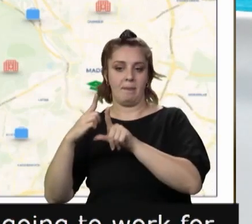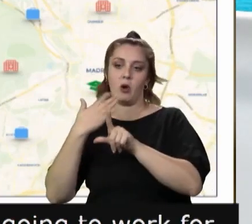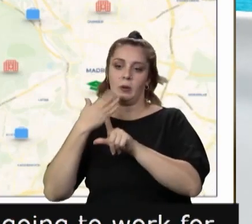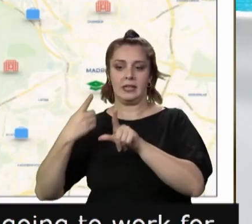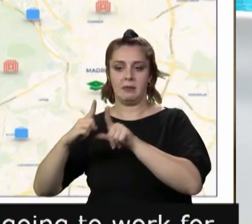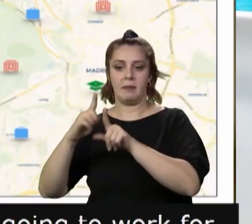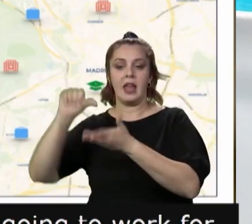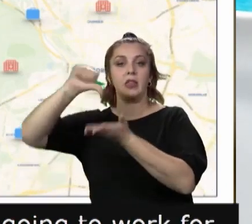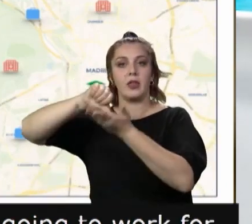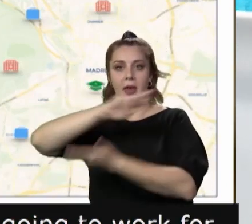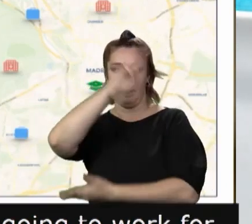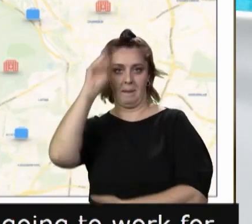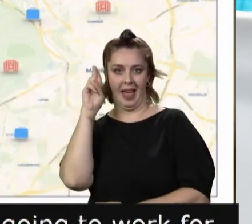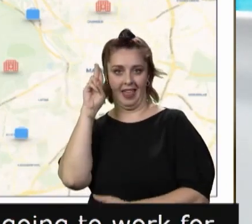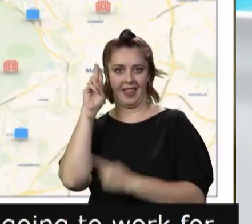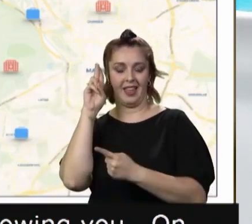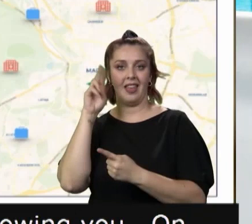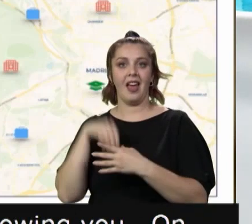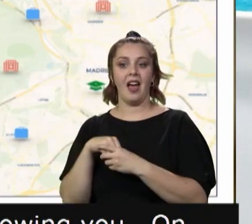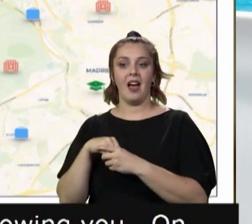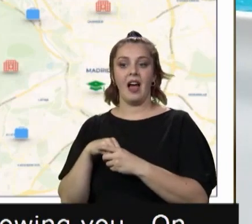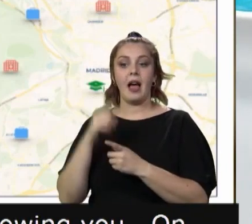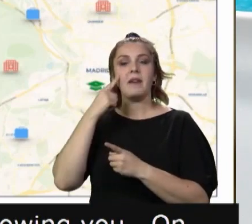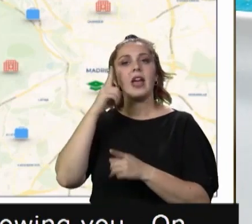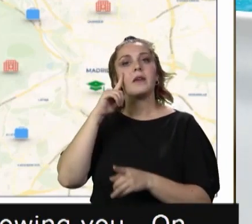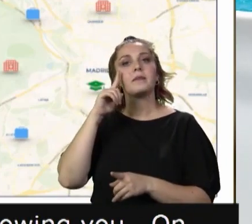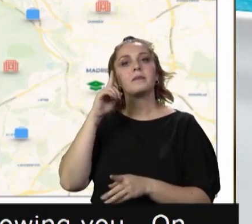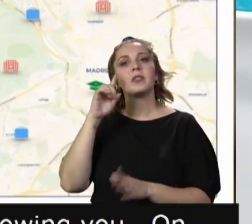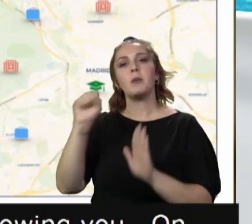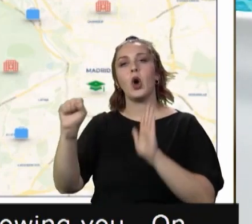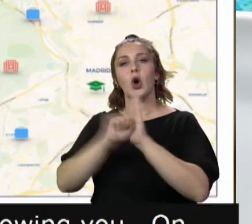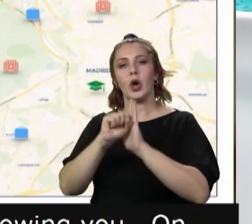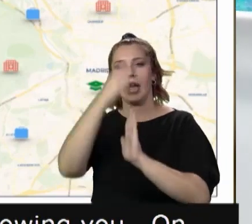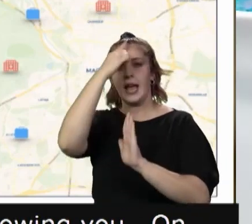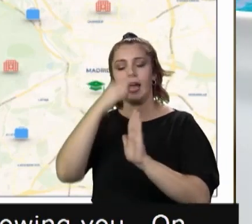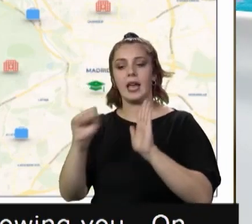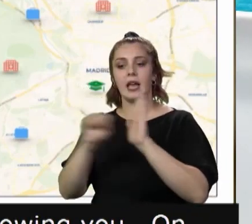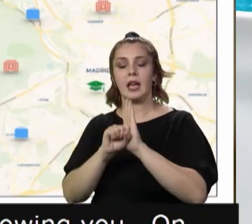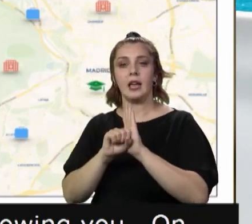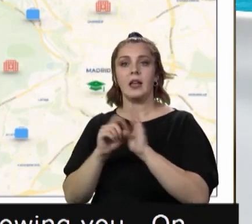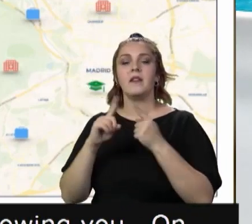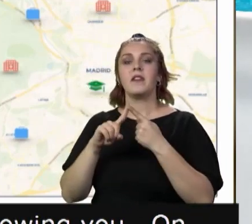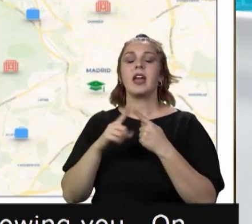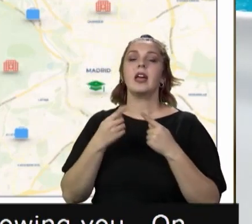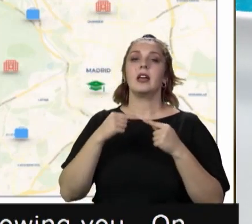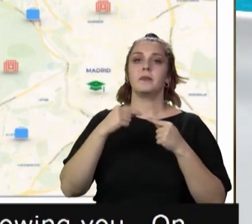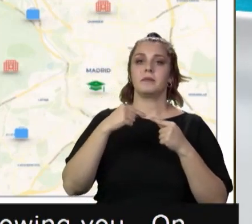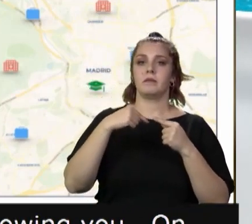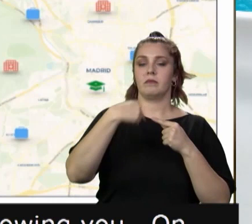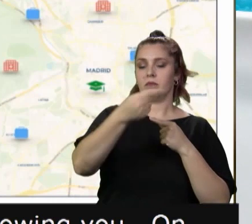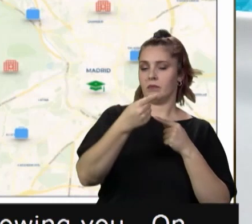is a map with where you can see the city of Madrid, and you can see icons that